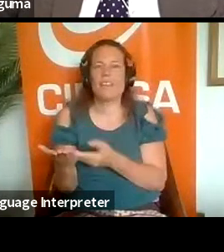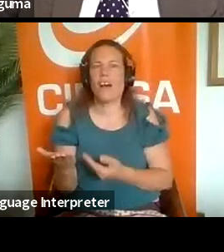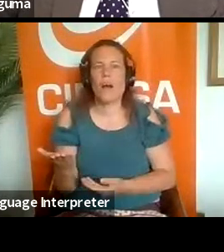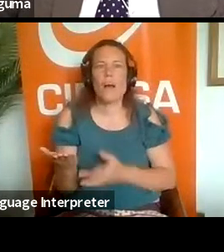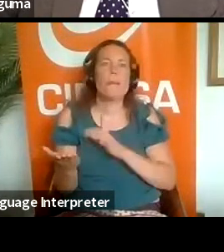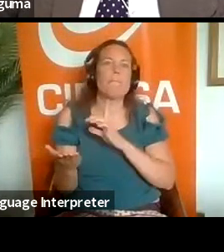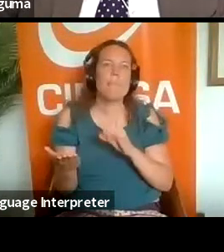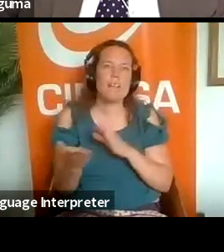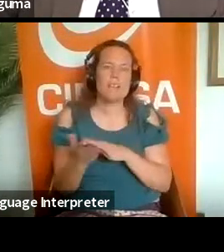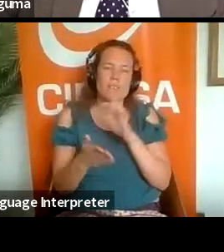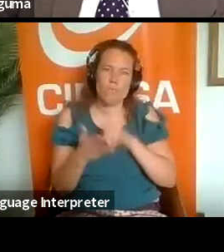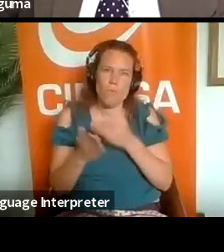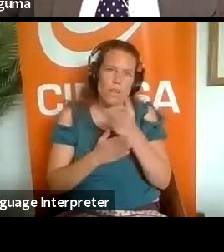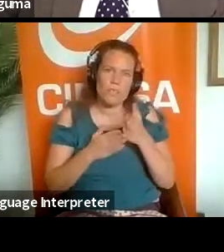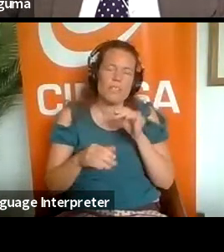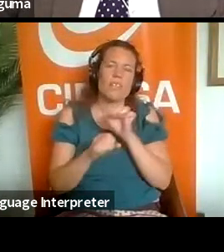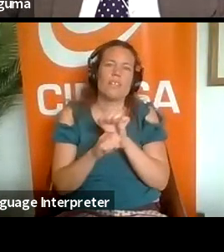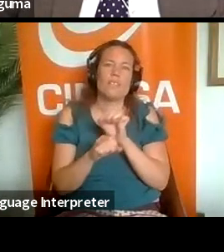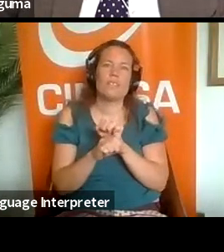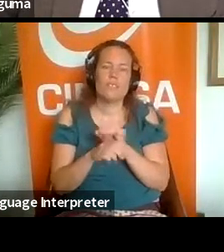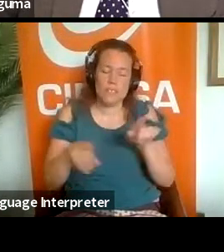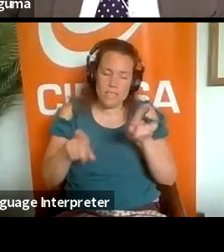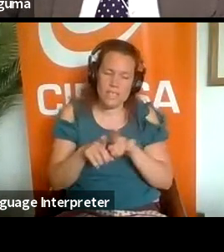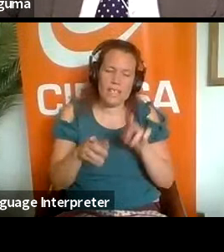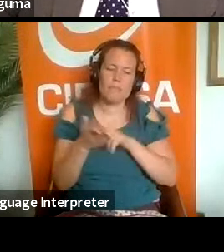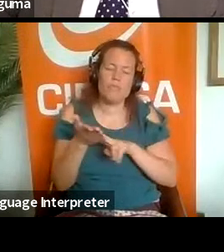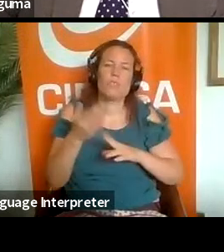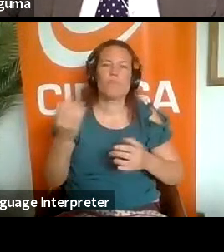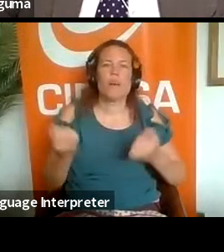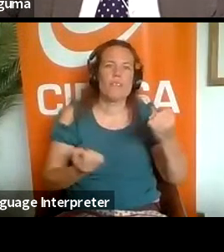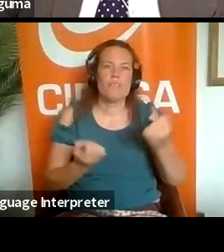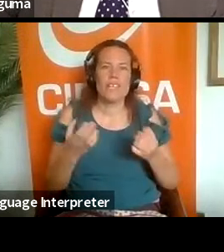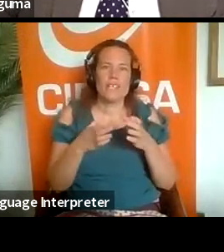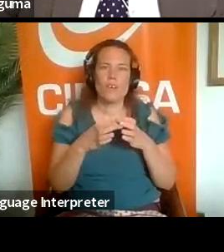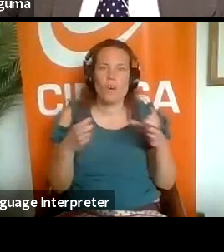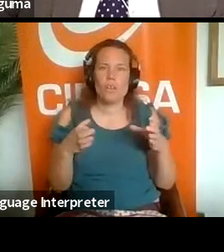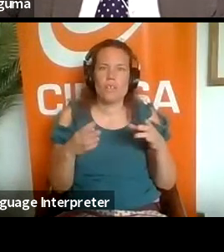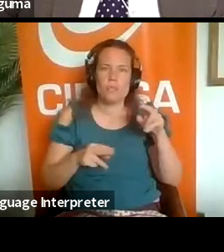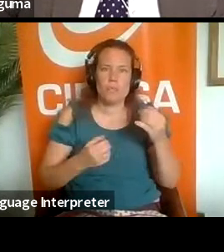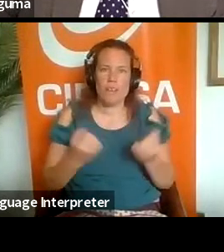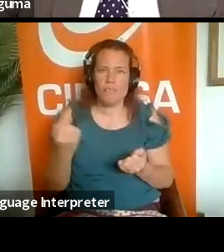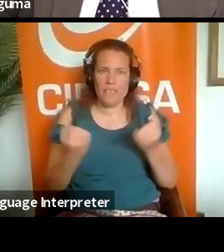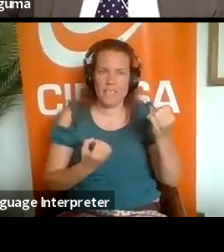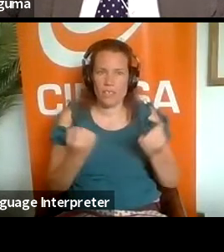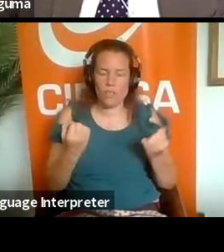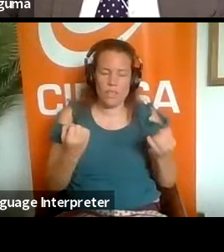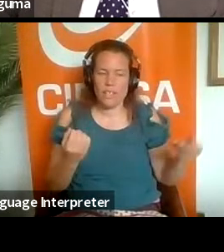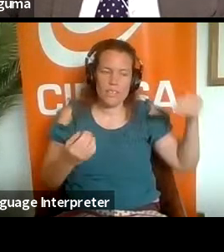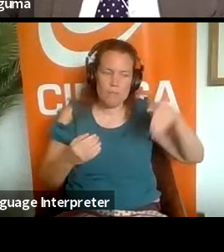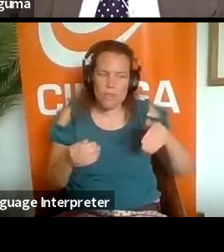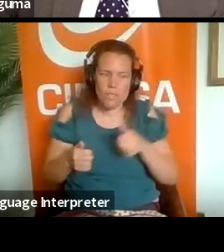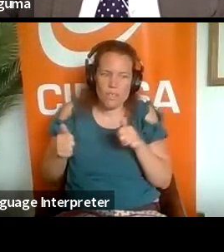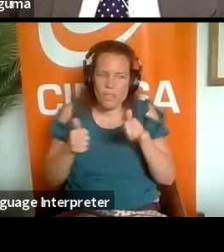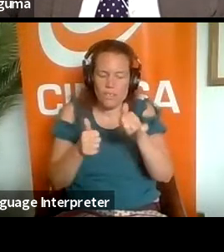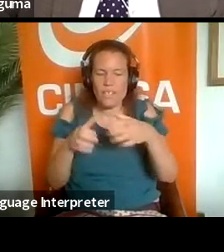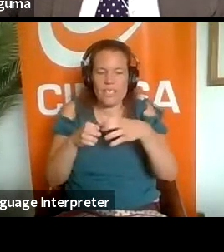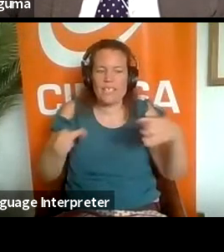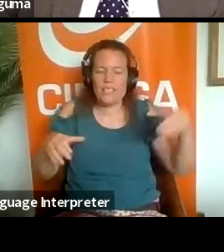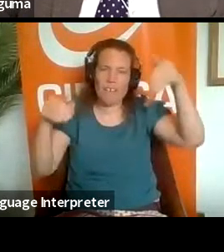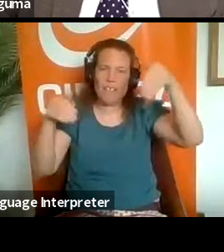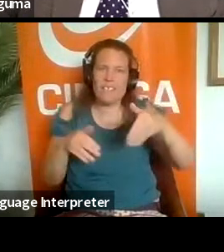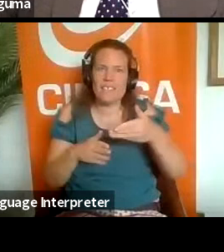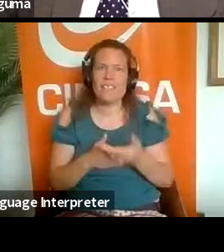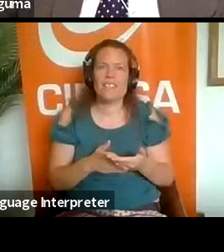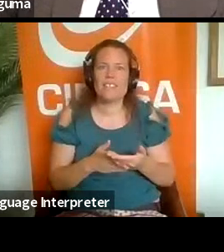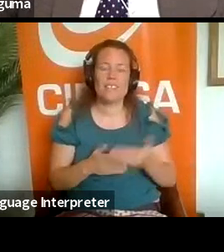what they did was they just took my vehicle, is to take the vehicle apart and put tracking devices in the car. It was a